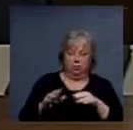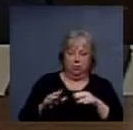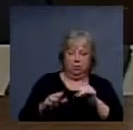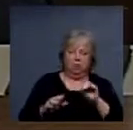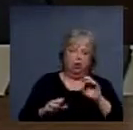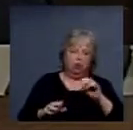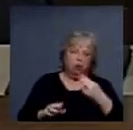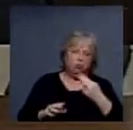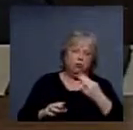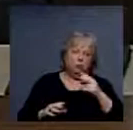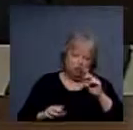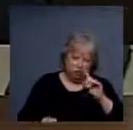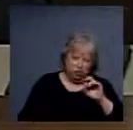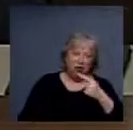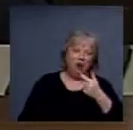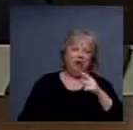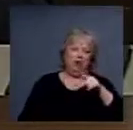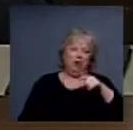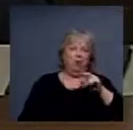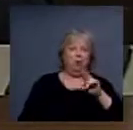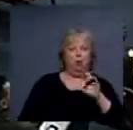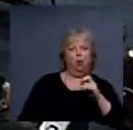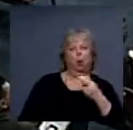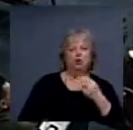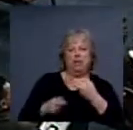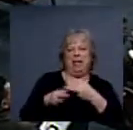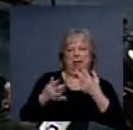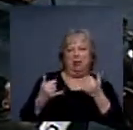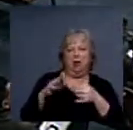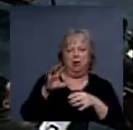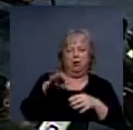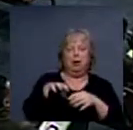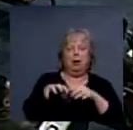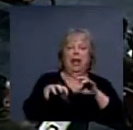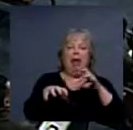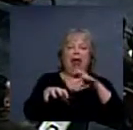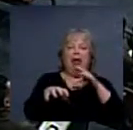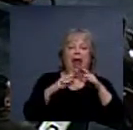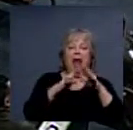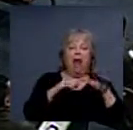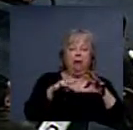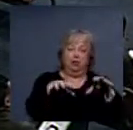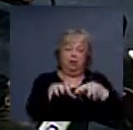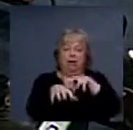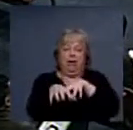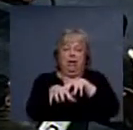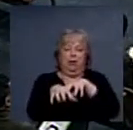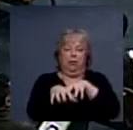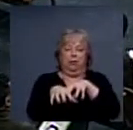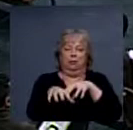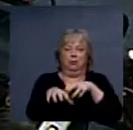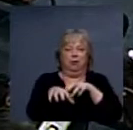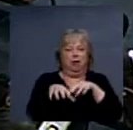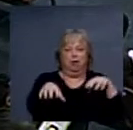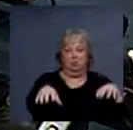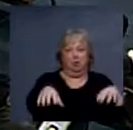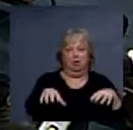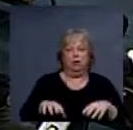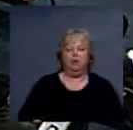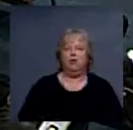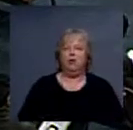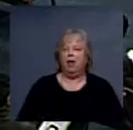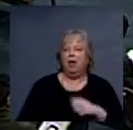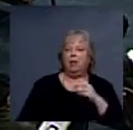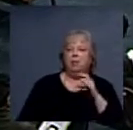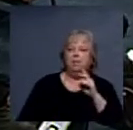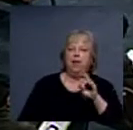dog porch, but it's up to the board. So I've got two other cars that wish to speak against this, so before we try to Okay. dispose of this, I